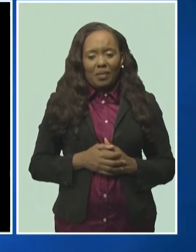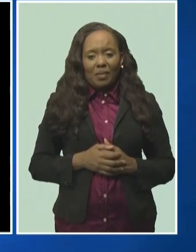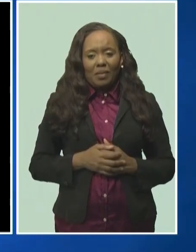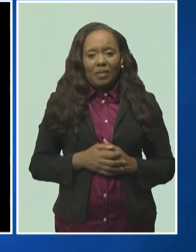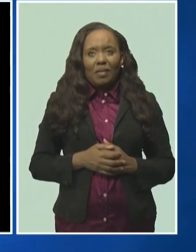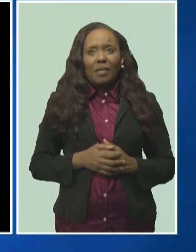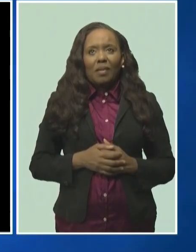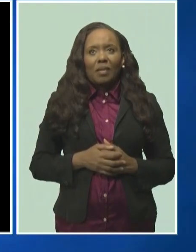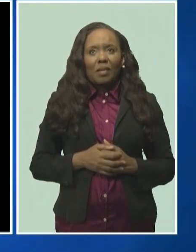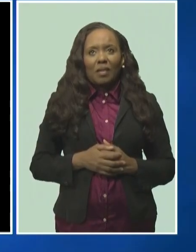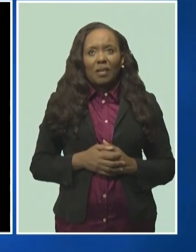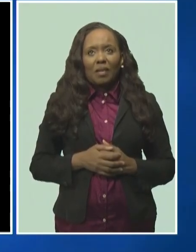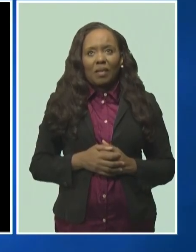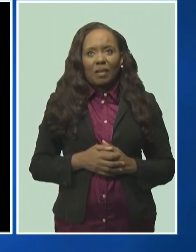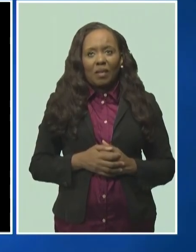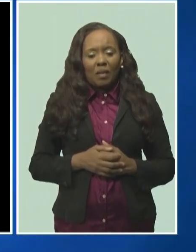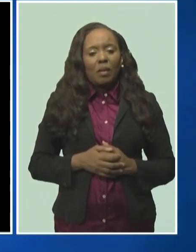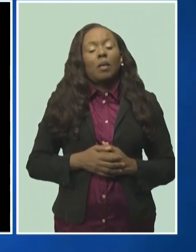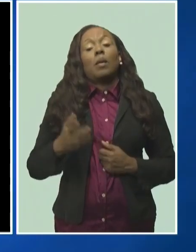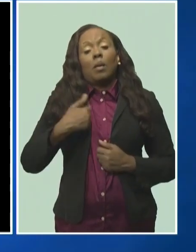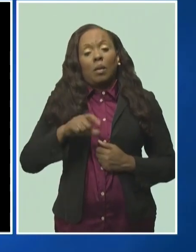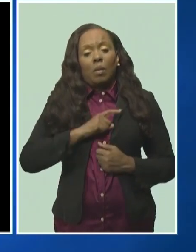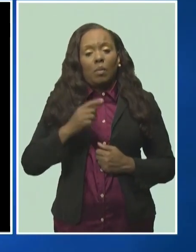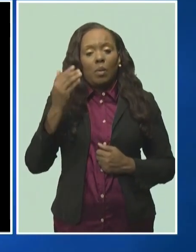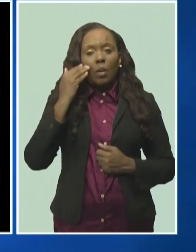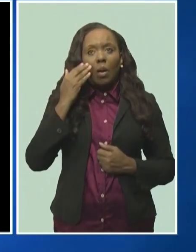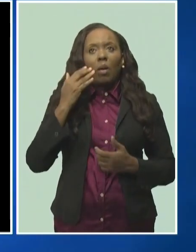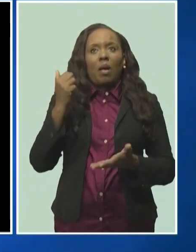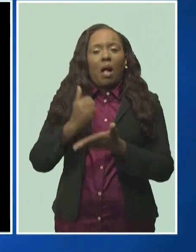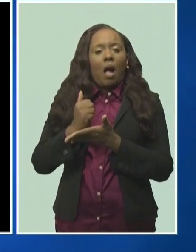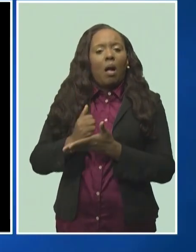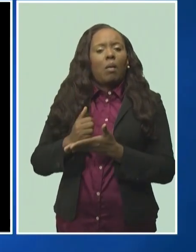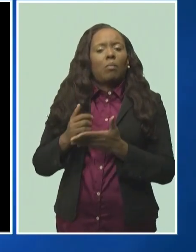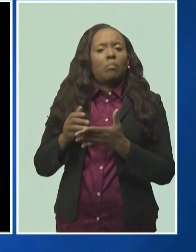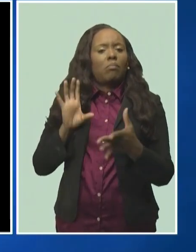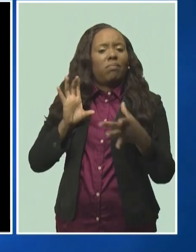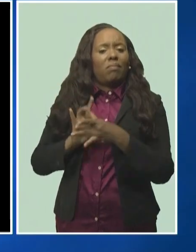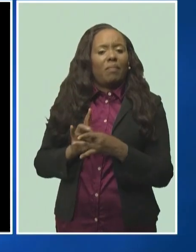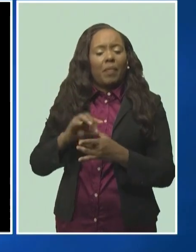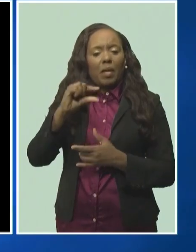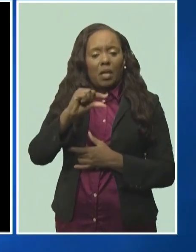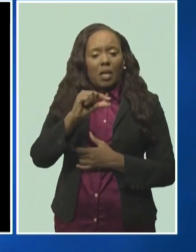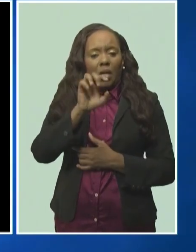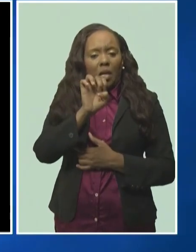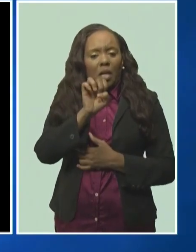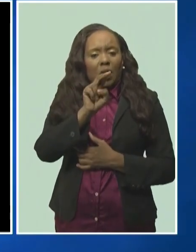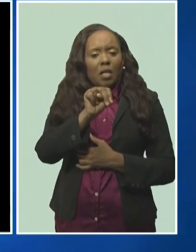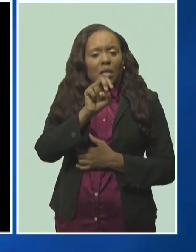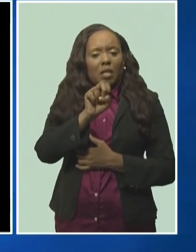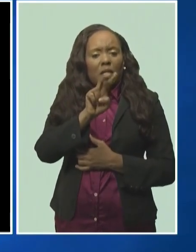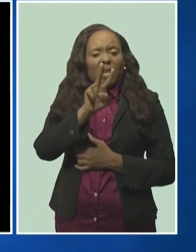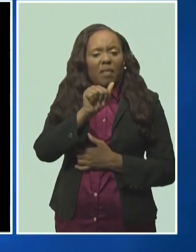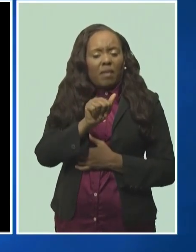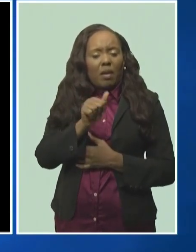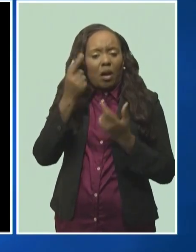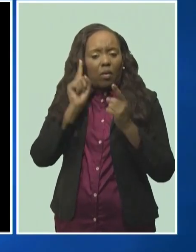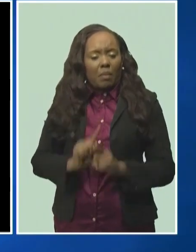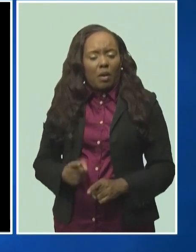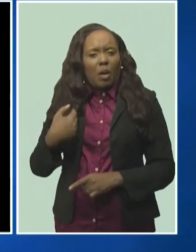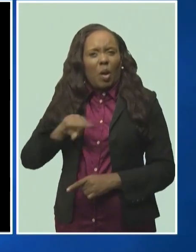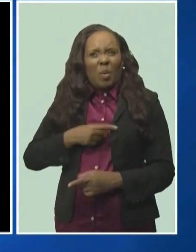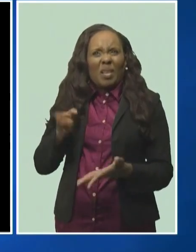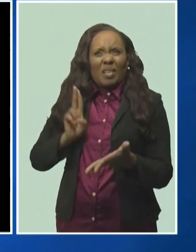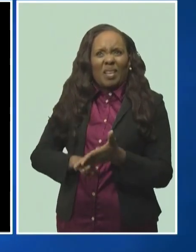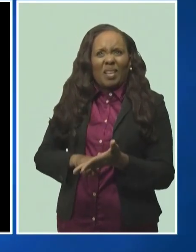the assistance of the Secretary General under this the Geneva Agreement, not the Geneva Convention, Geneva Agreement that we signed